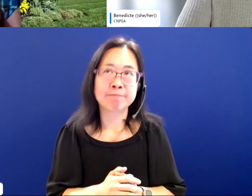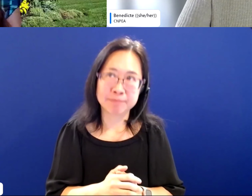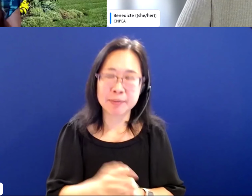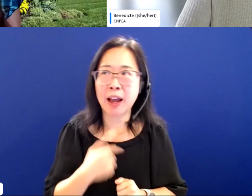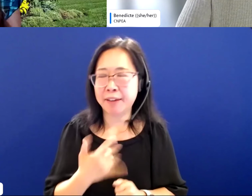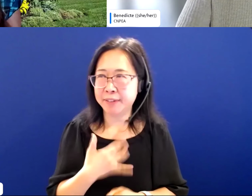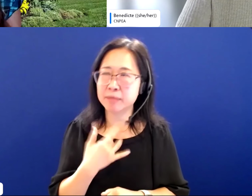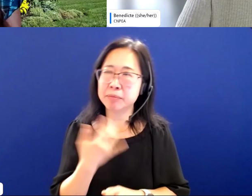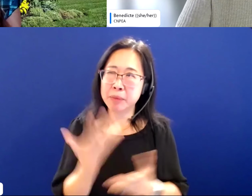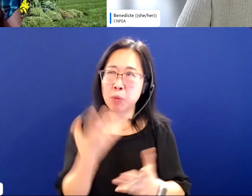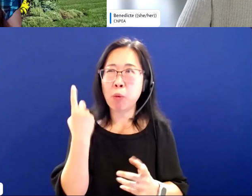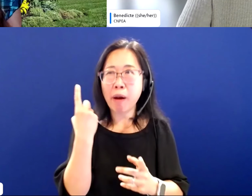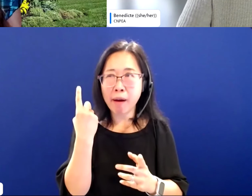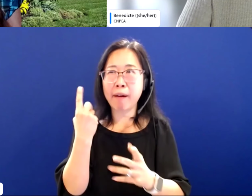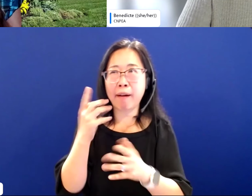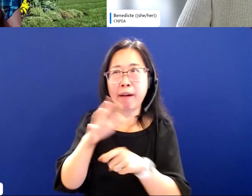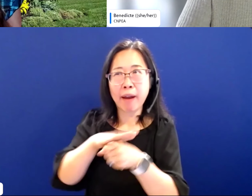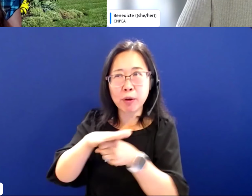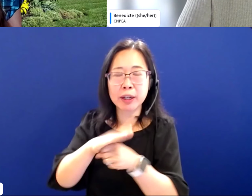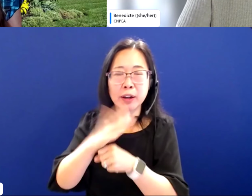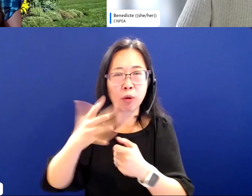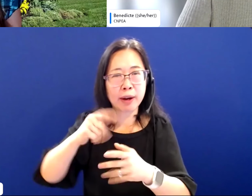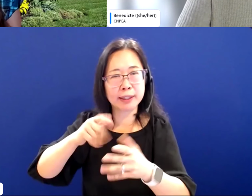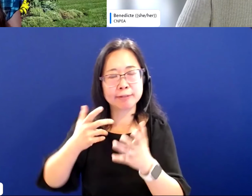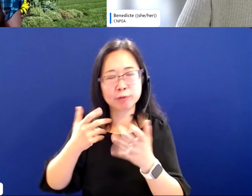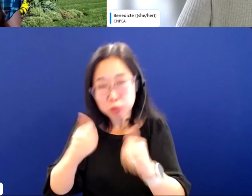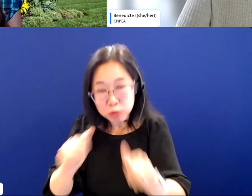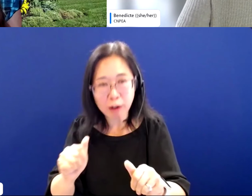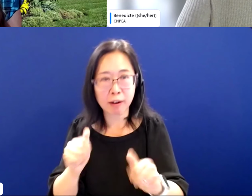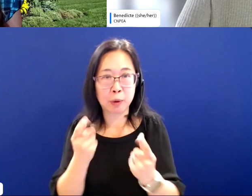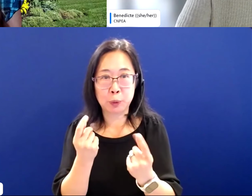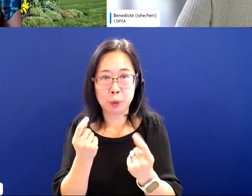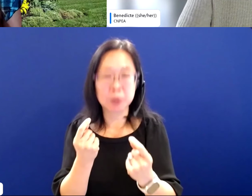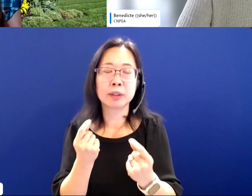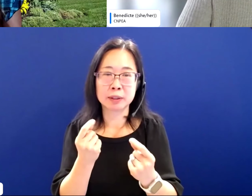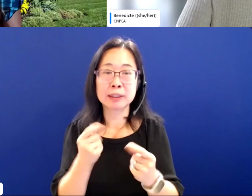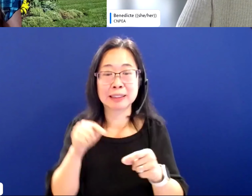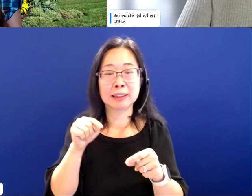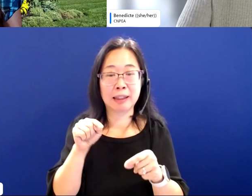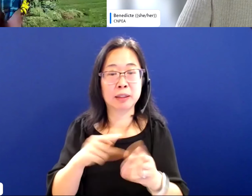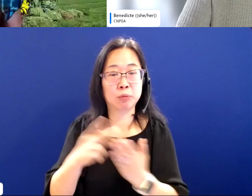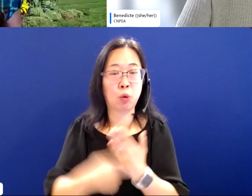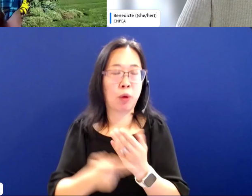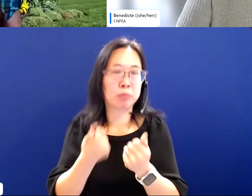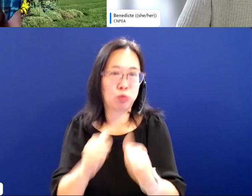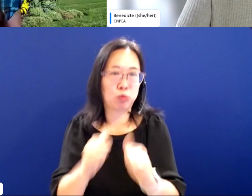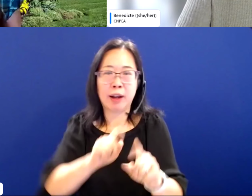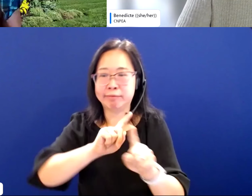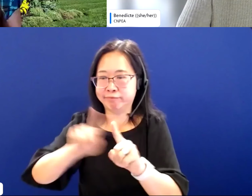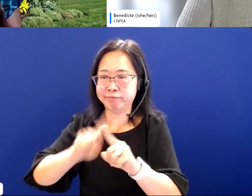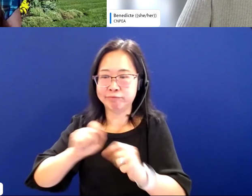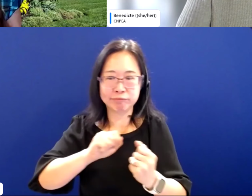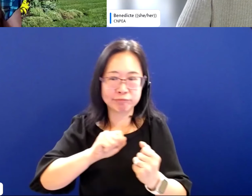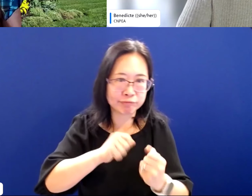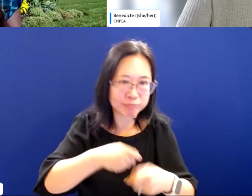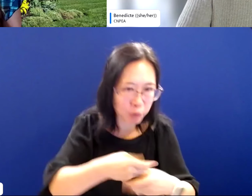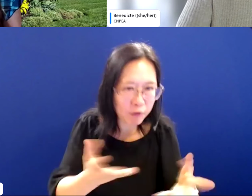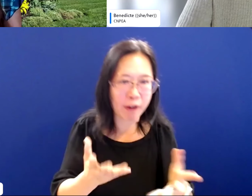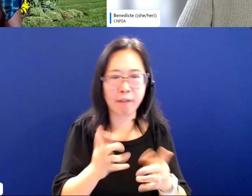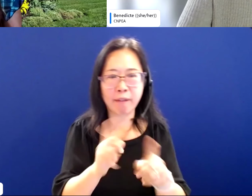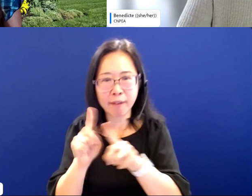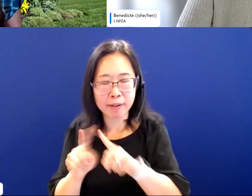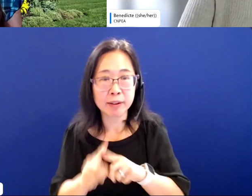thinking about and have already attempted to do is this variety of offerings. And so having online, and while not